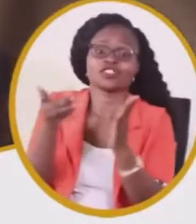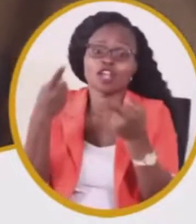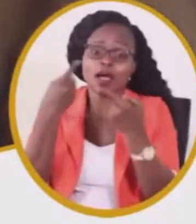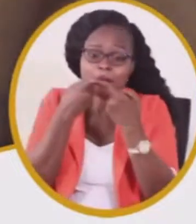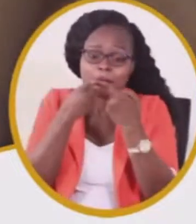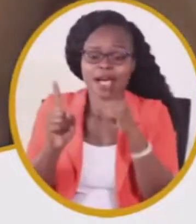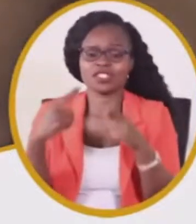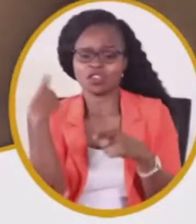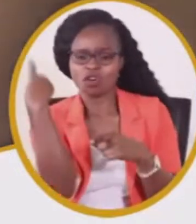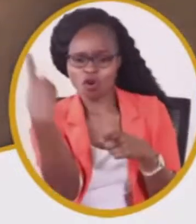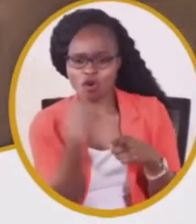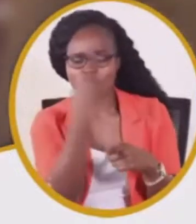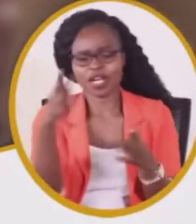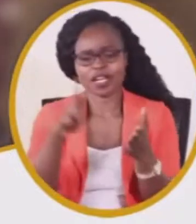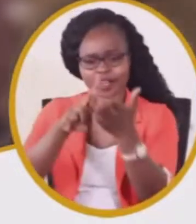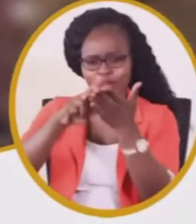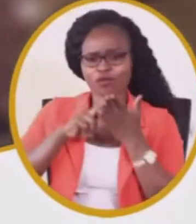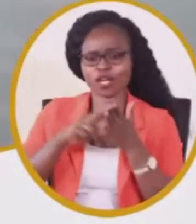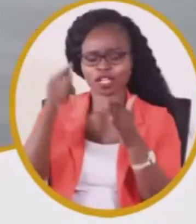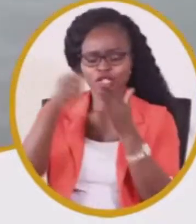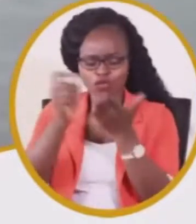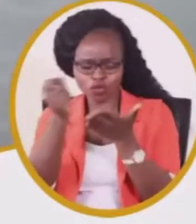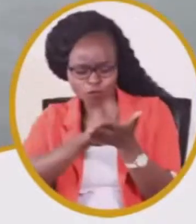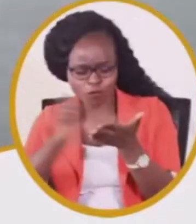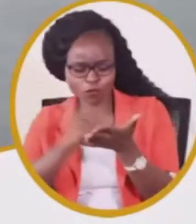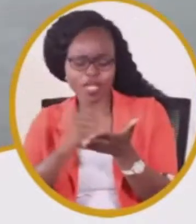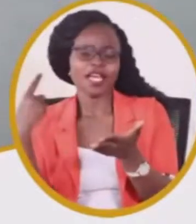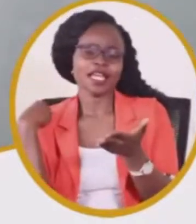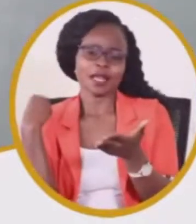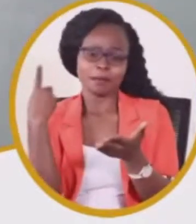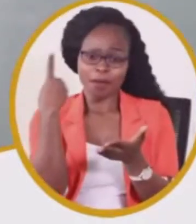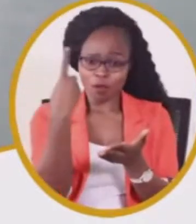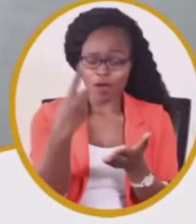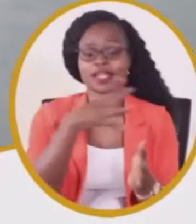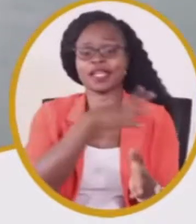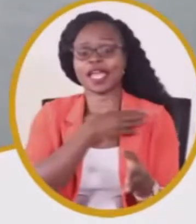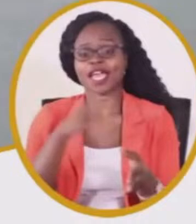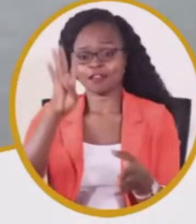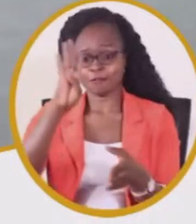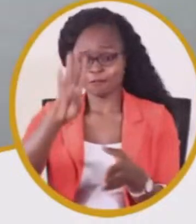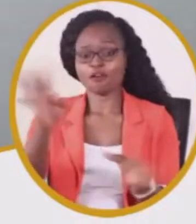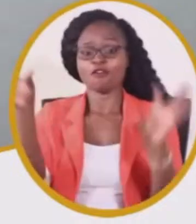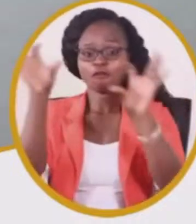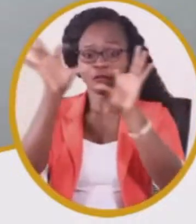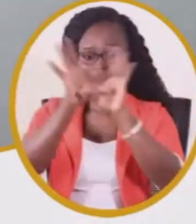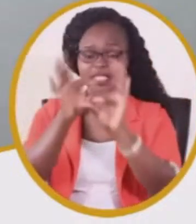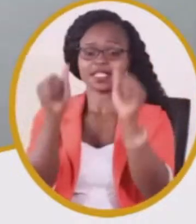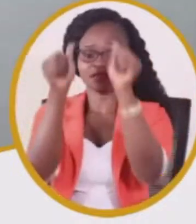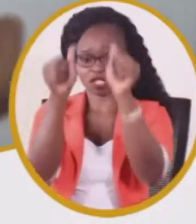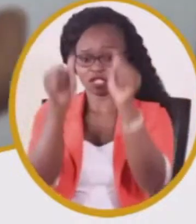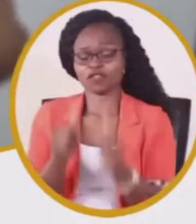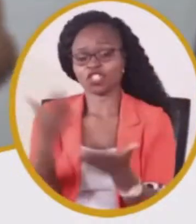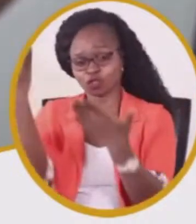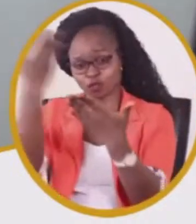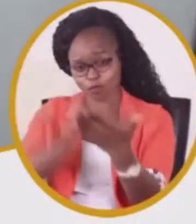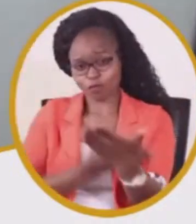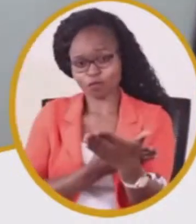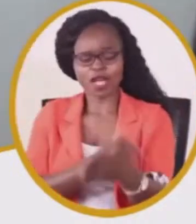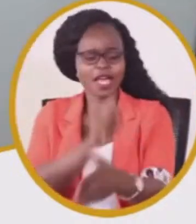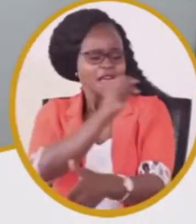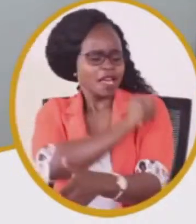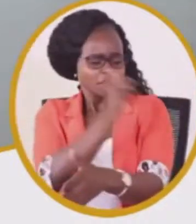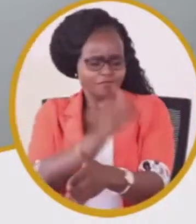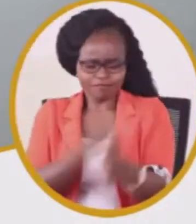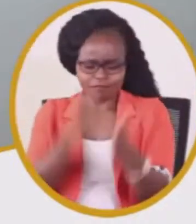statutory timeline of 60 days. Businesses applying for mergers to be excluded from full analysis also have